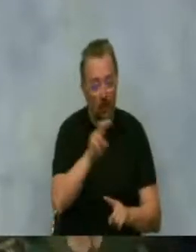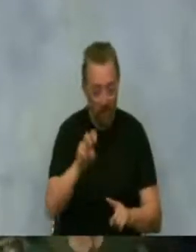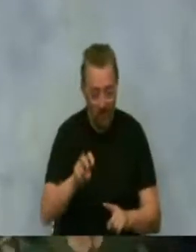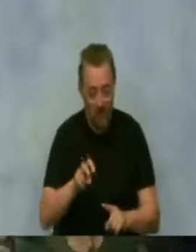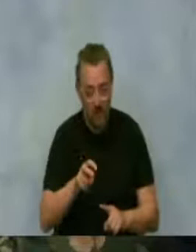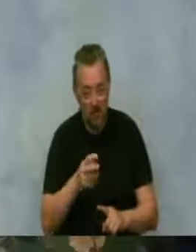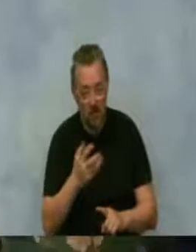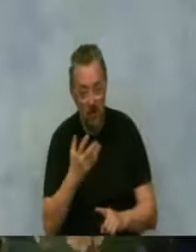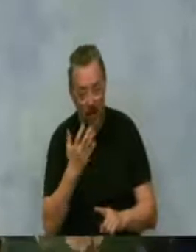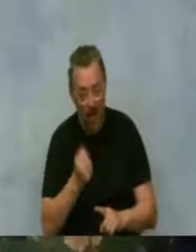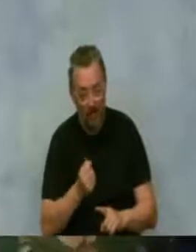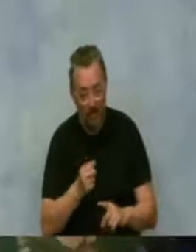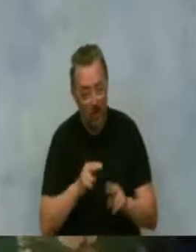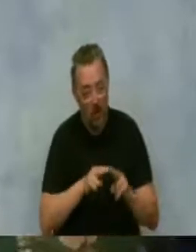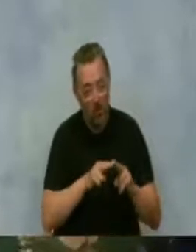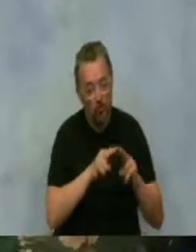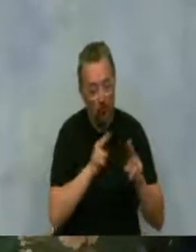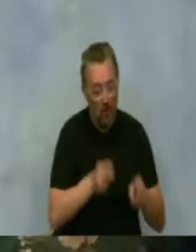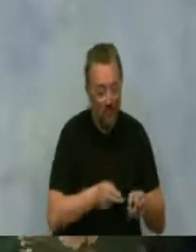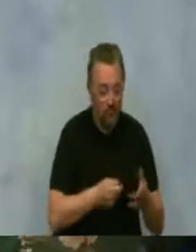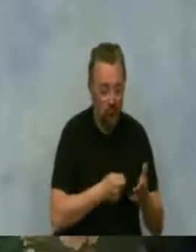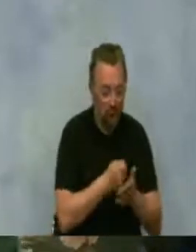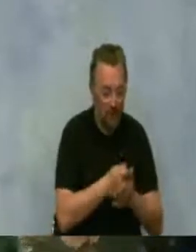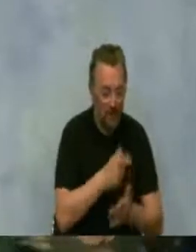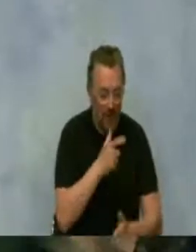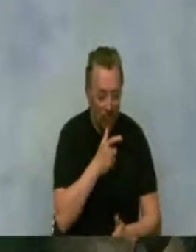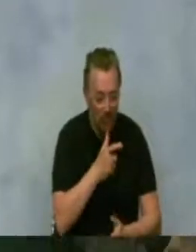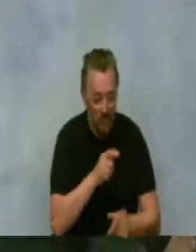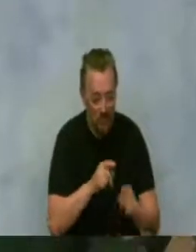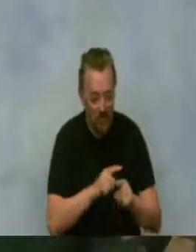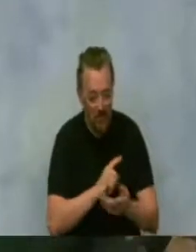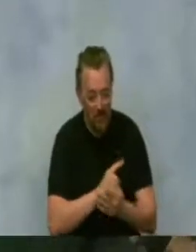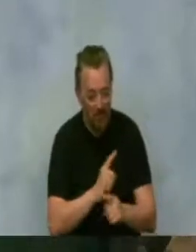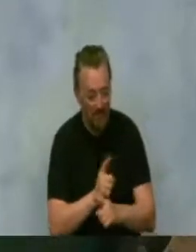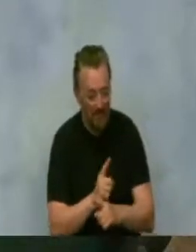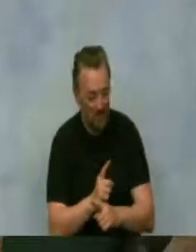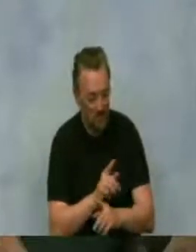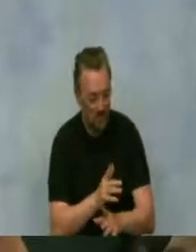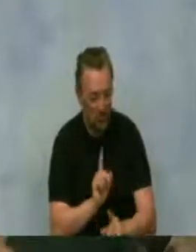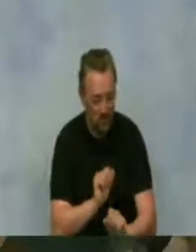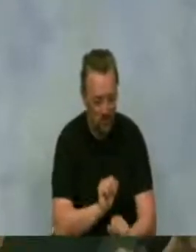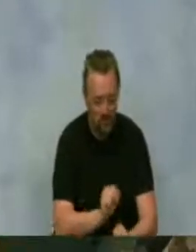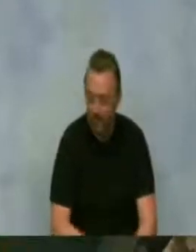have domestic rate electricity meters. Thanks.